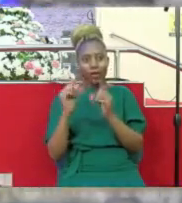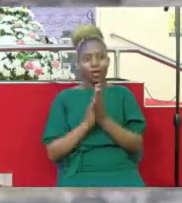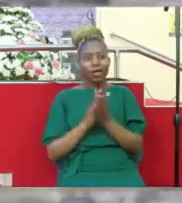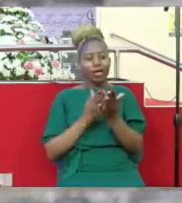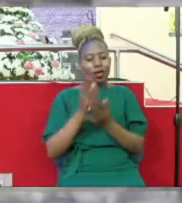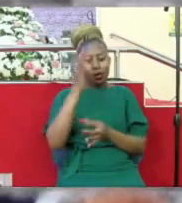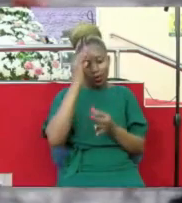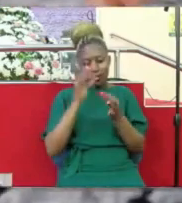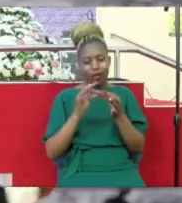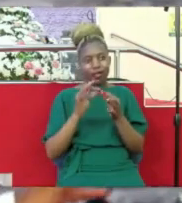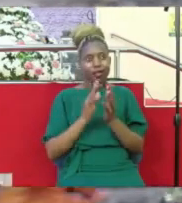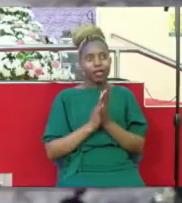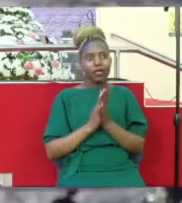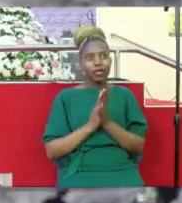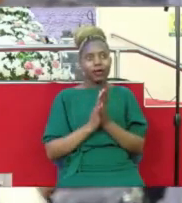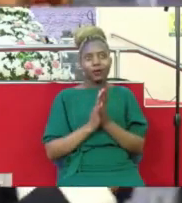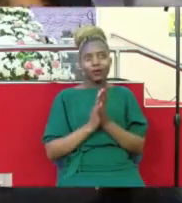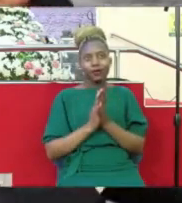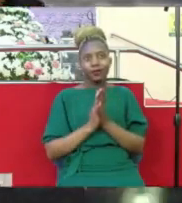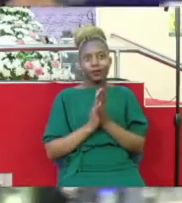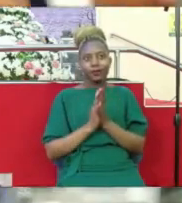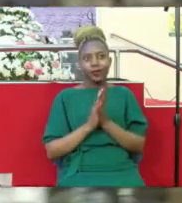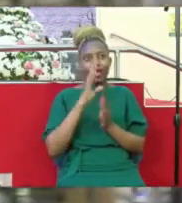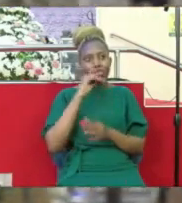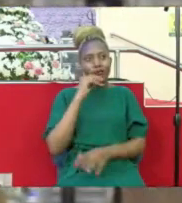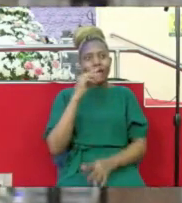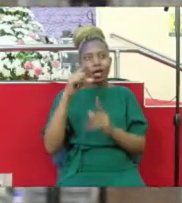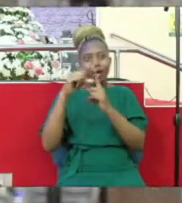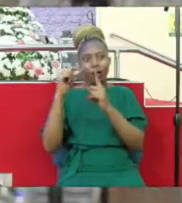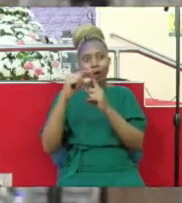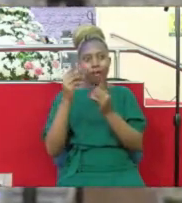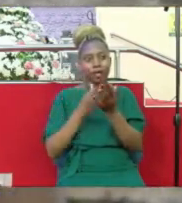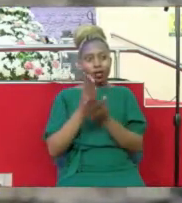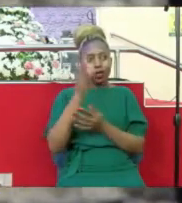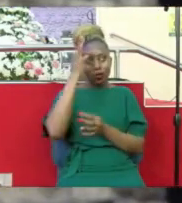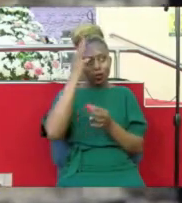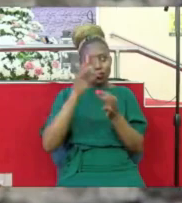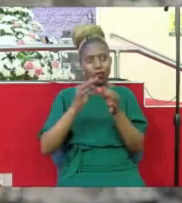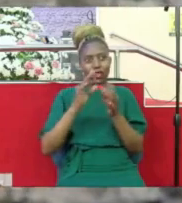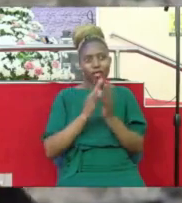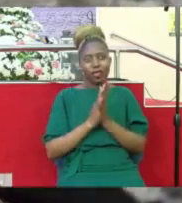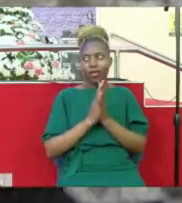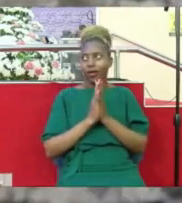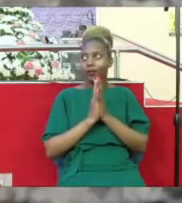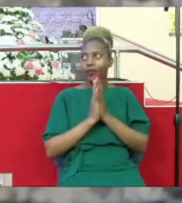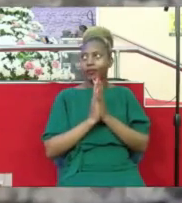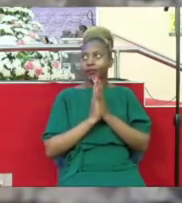I dare you. I double dare you. I triple dare